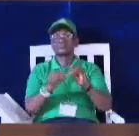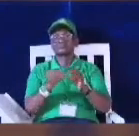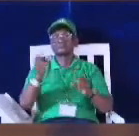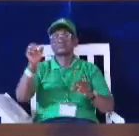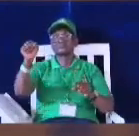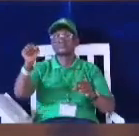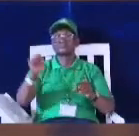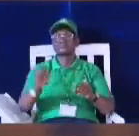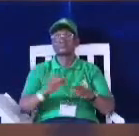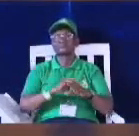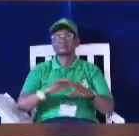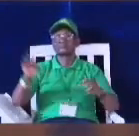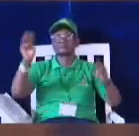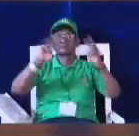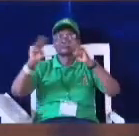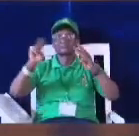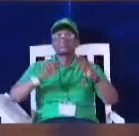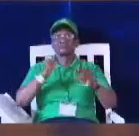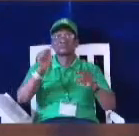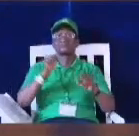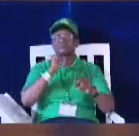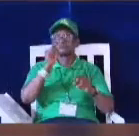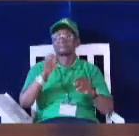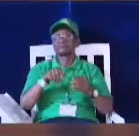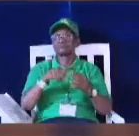I'm not about to teach you